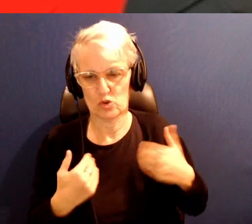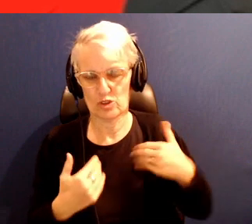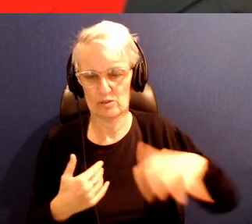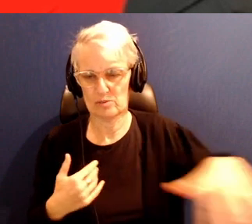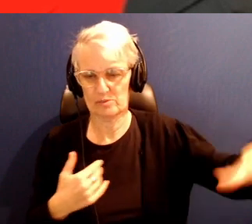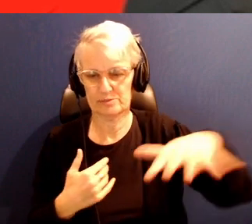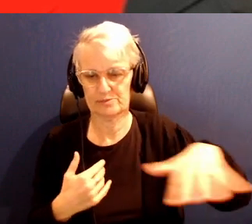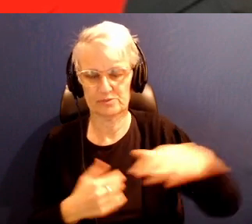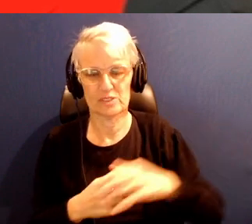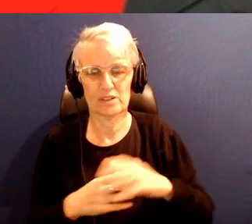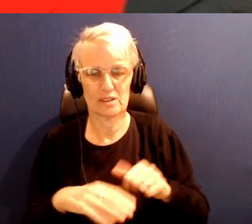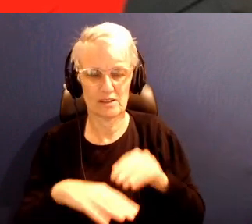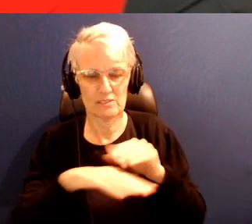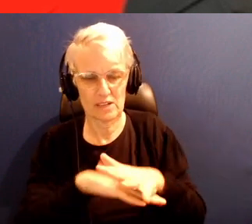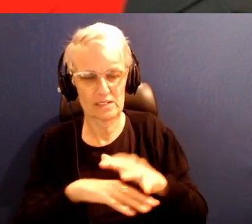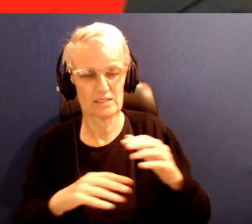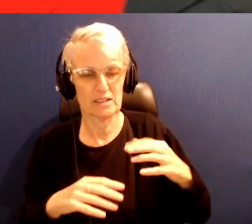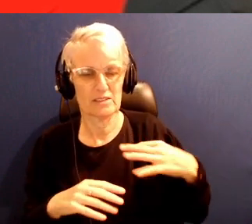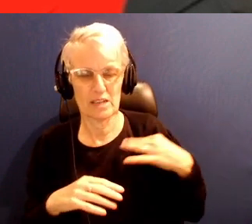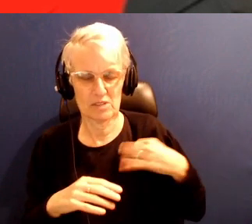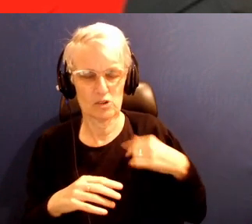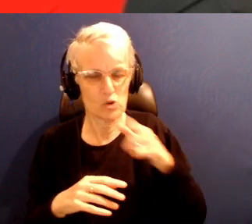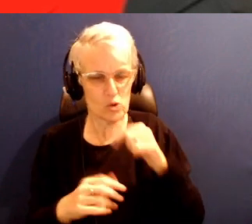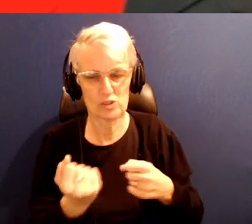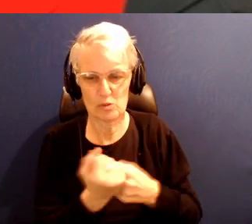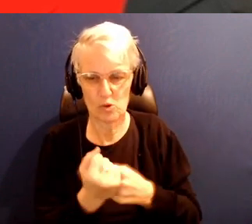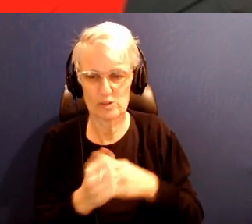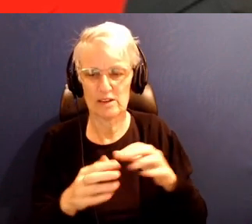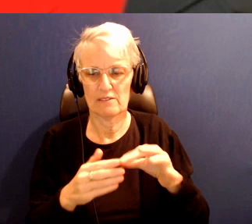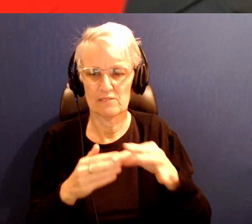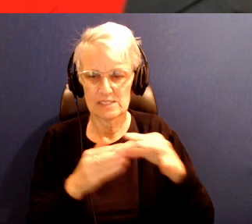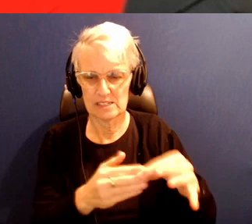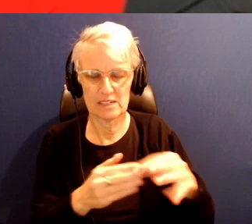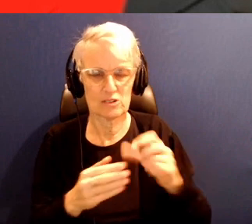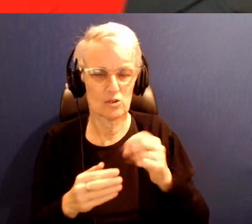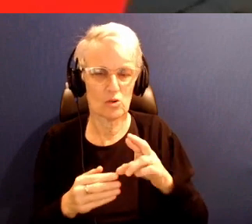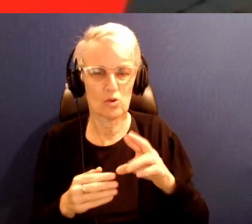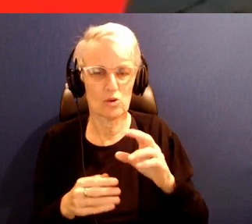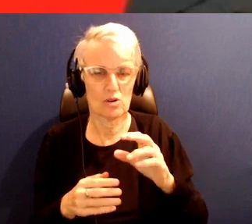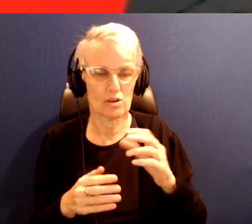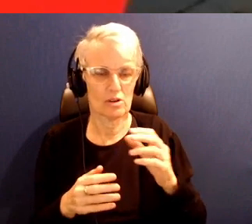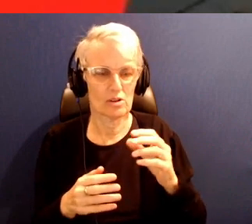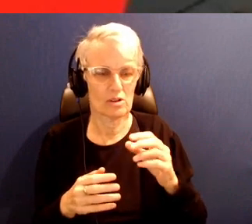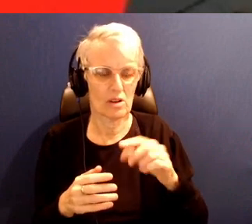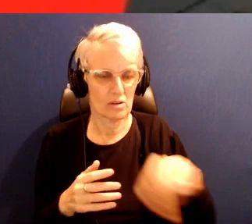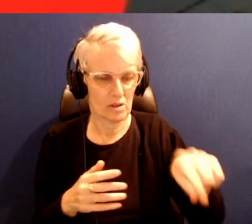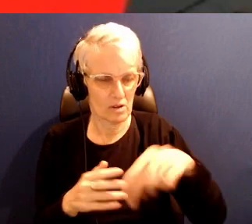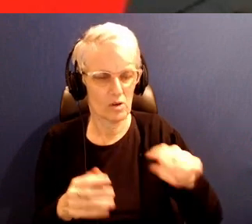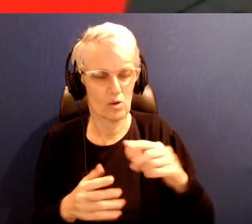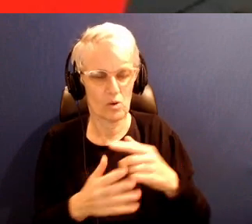This includes the effects of the applicants supporting and facilitating the internships, or in other words, the